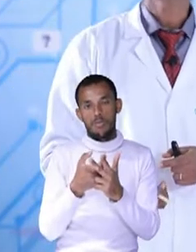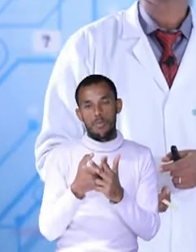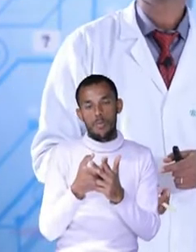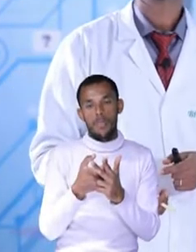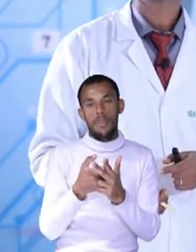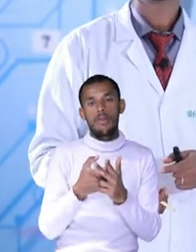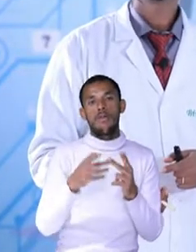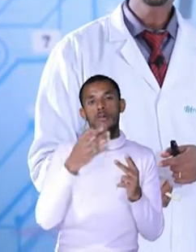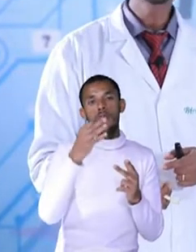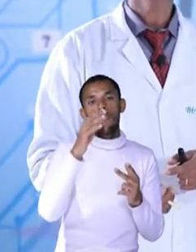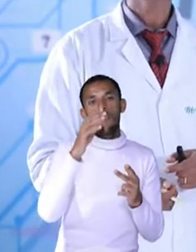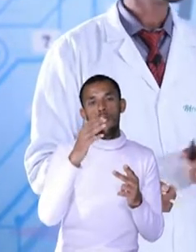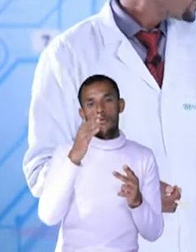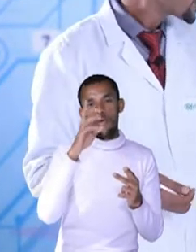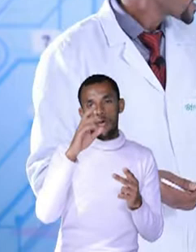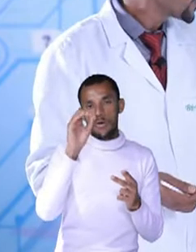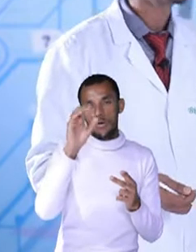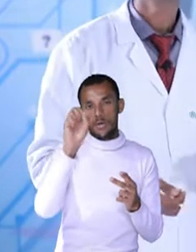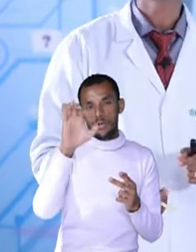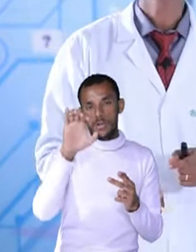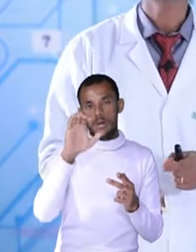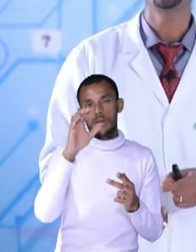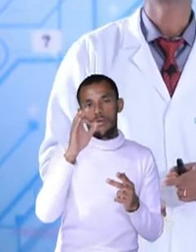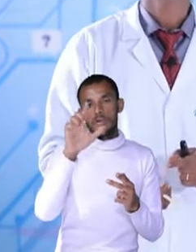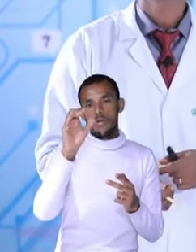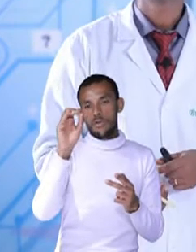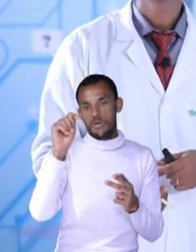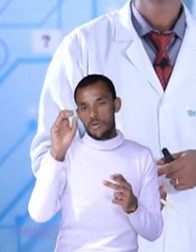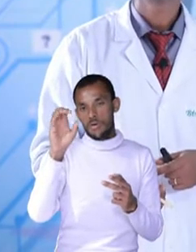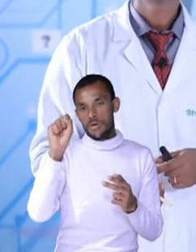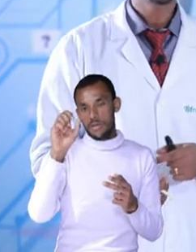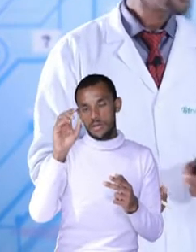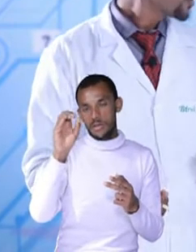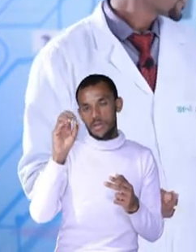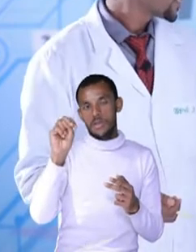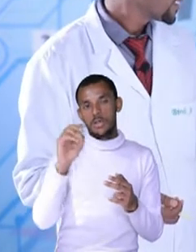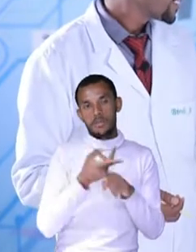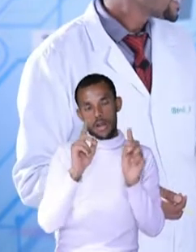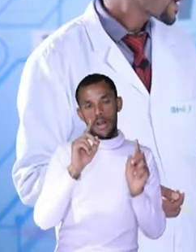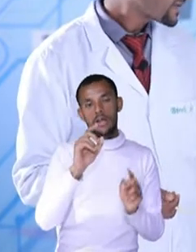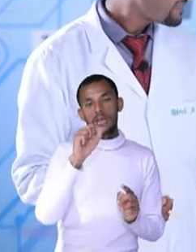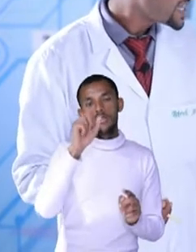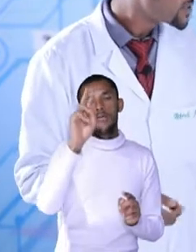froze flotation. Froze flotation, especially for sulfide ores. Sulfide ores. It is applied based on